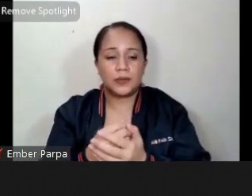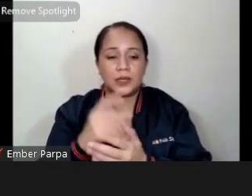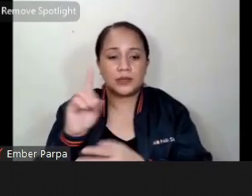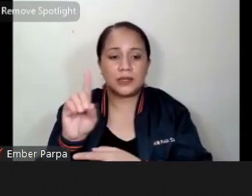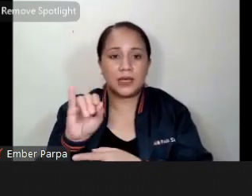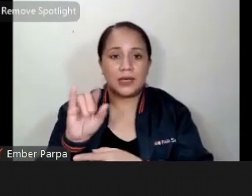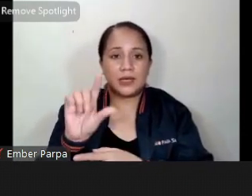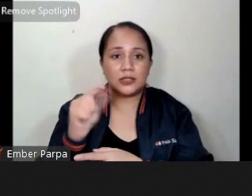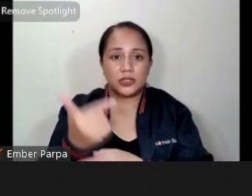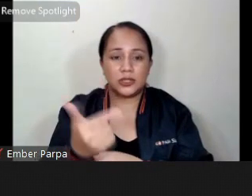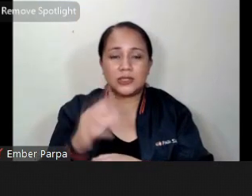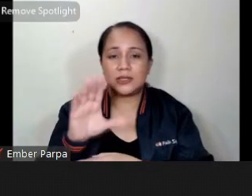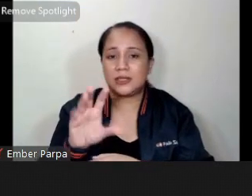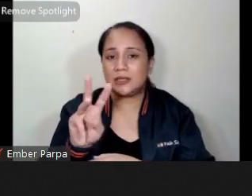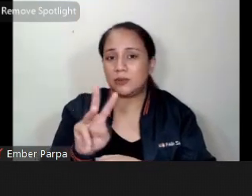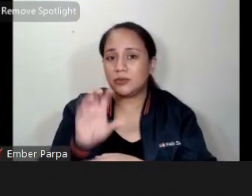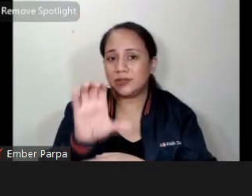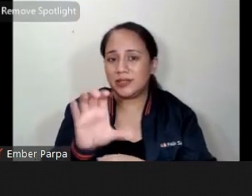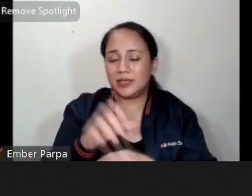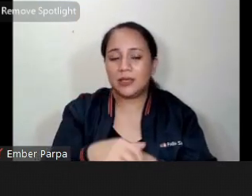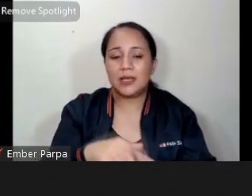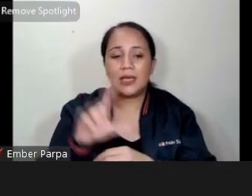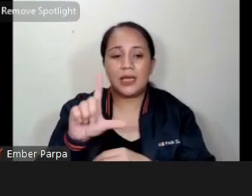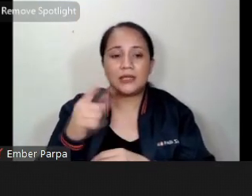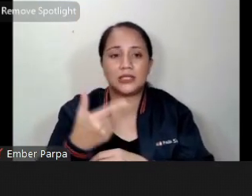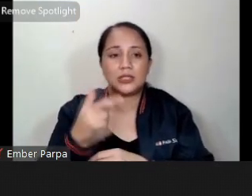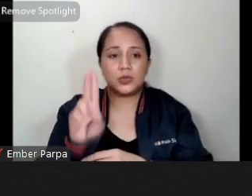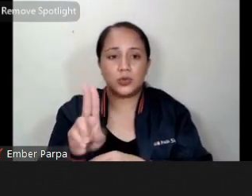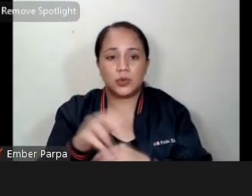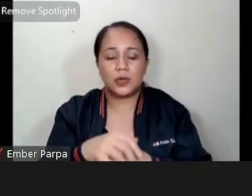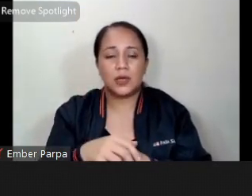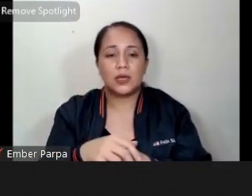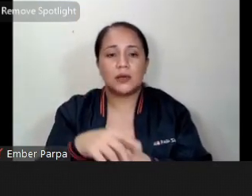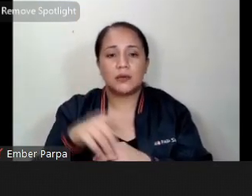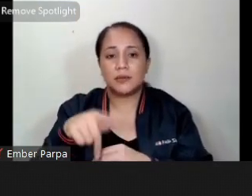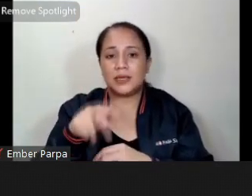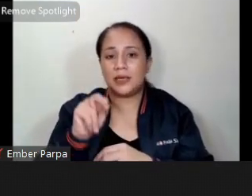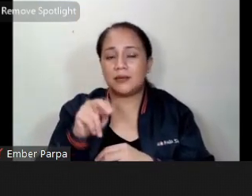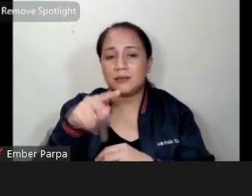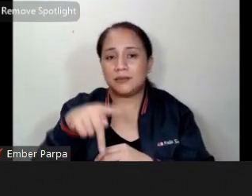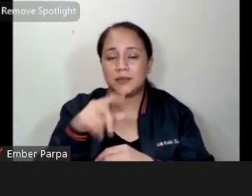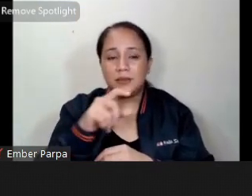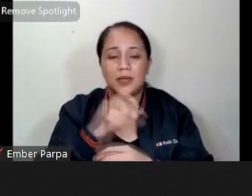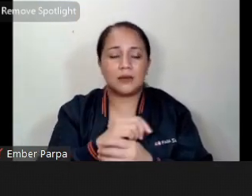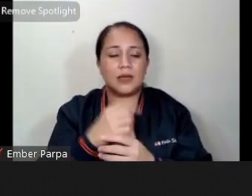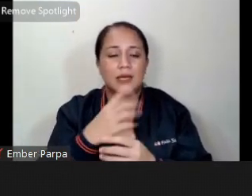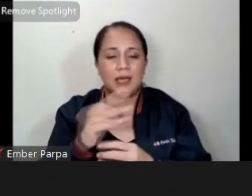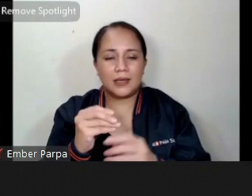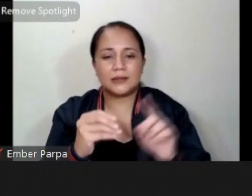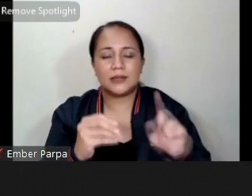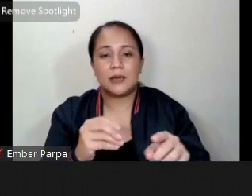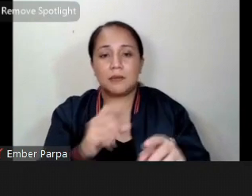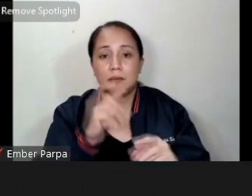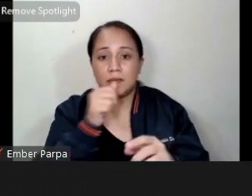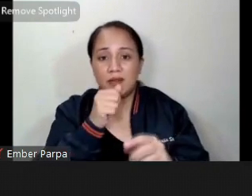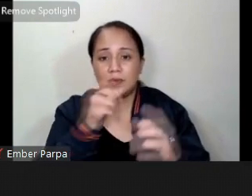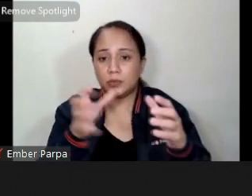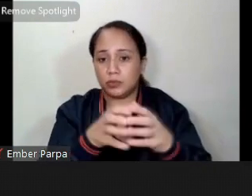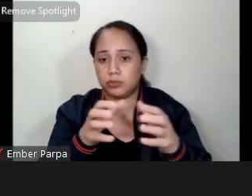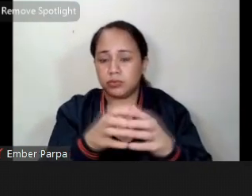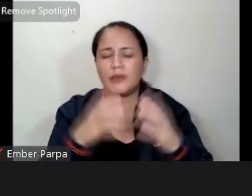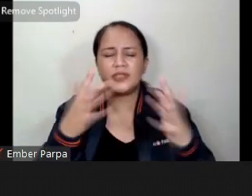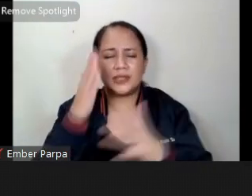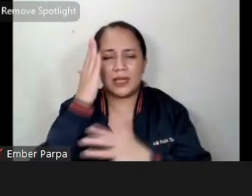DILG, CWC, LGUs, PNP at private sectors. Dahil alam po namin